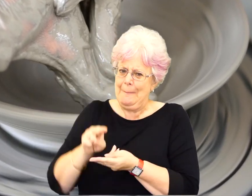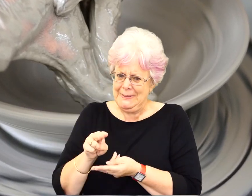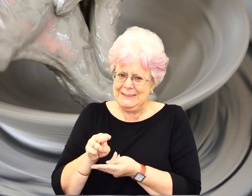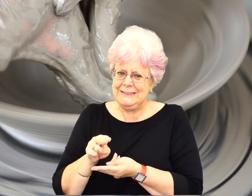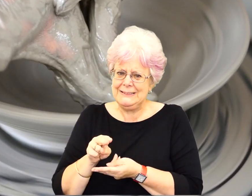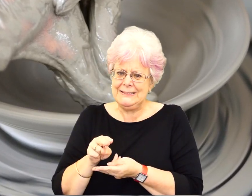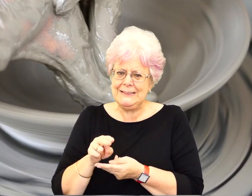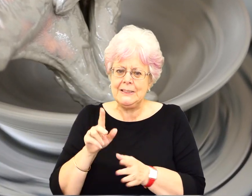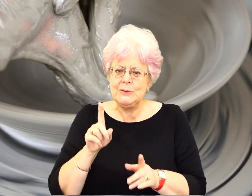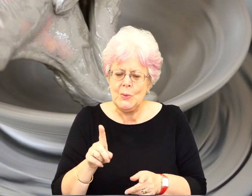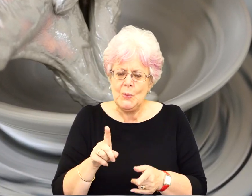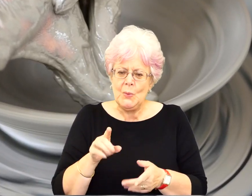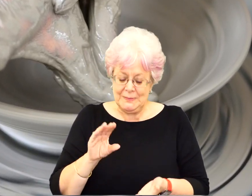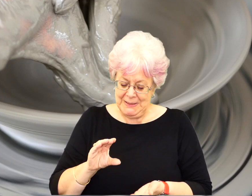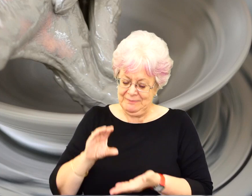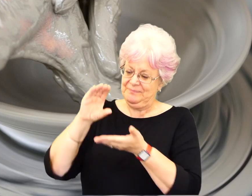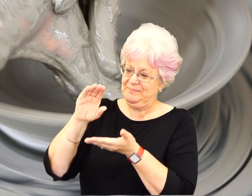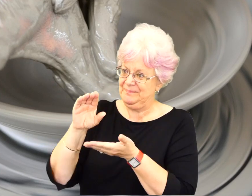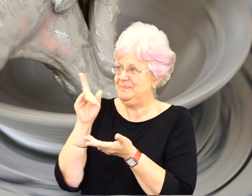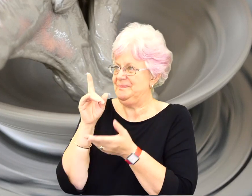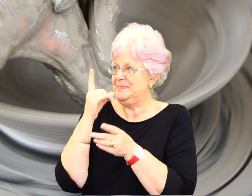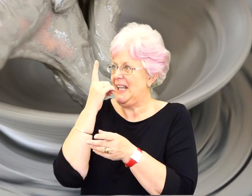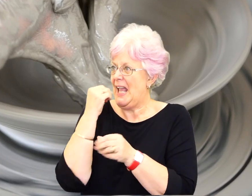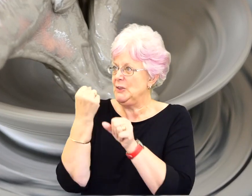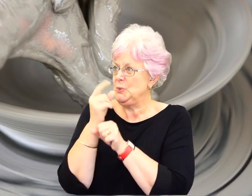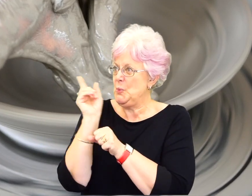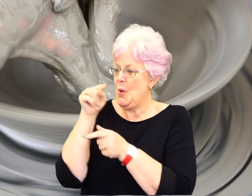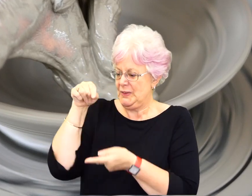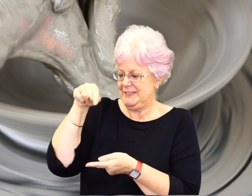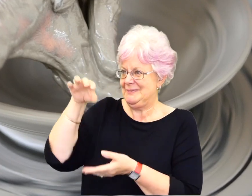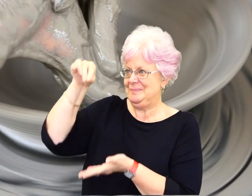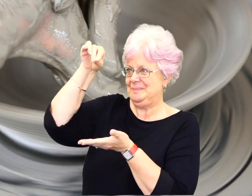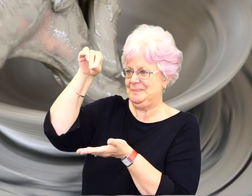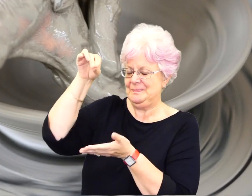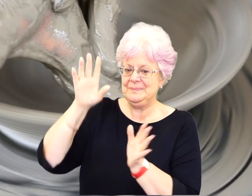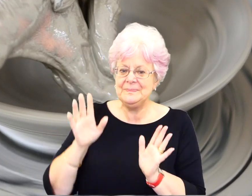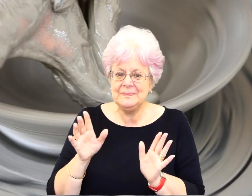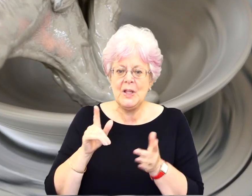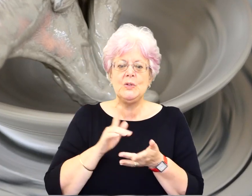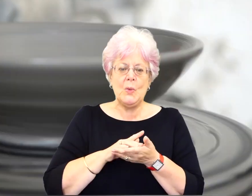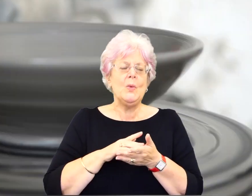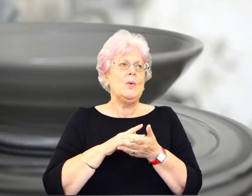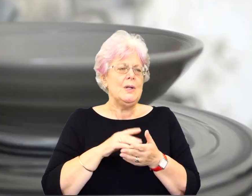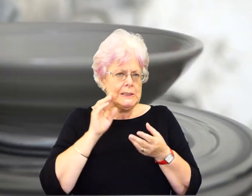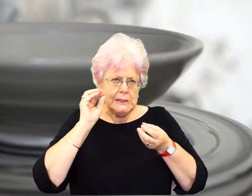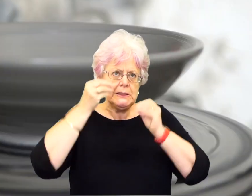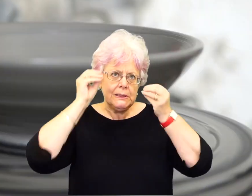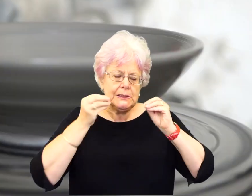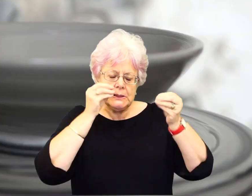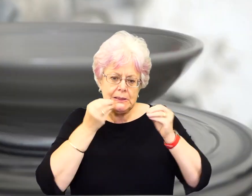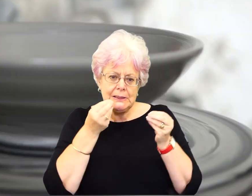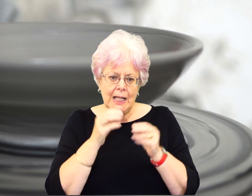what can we do for this? So he came up with this very good, very simple design. Was very into green materials, so